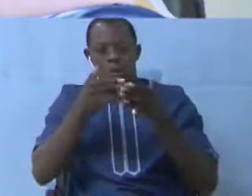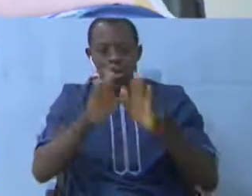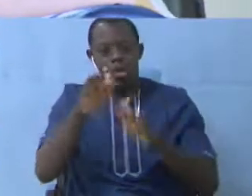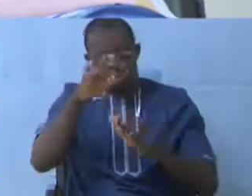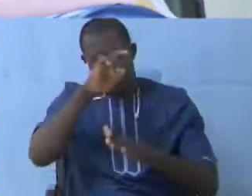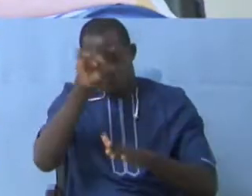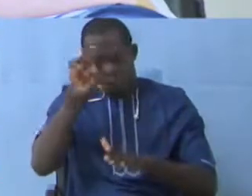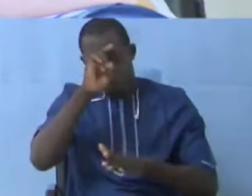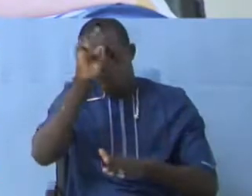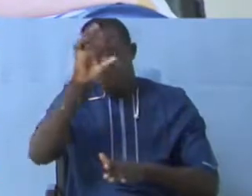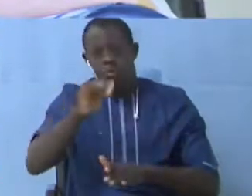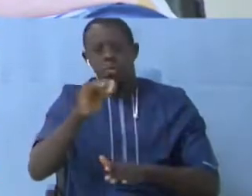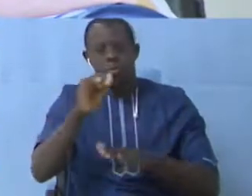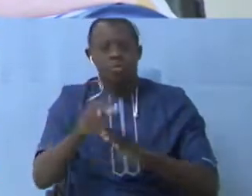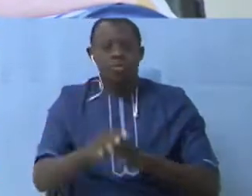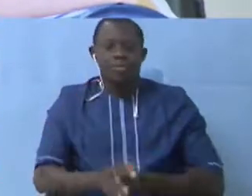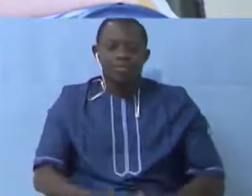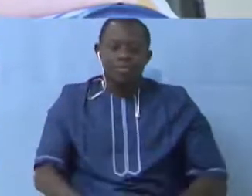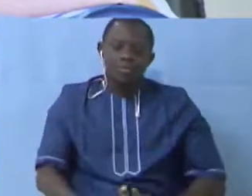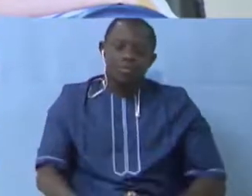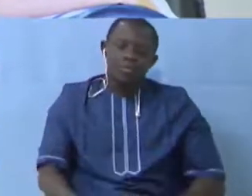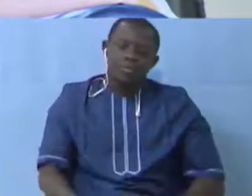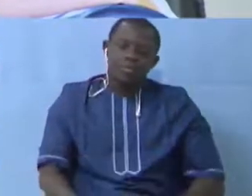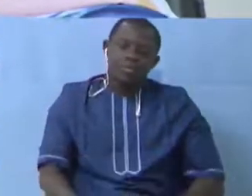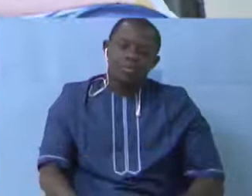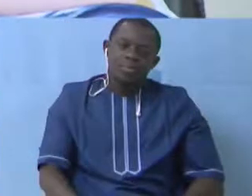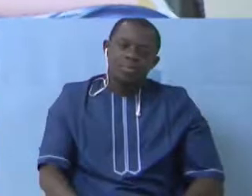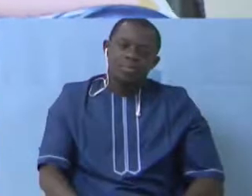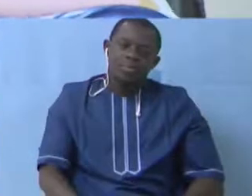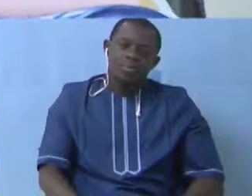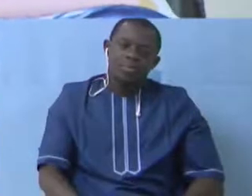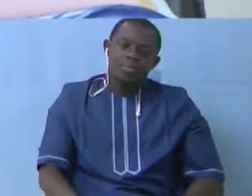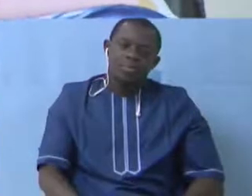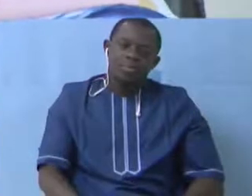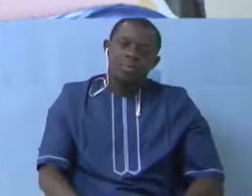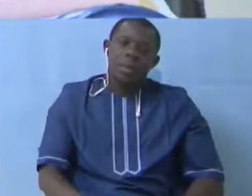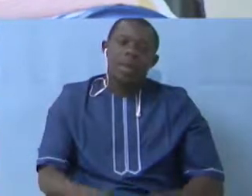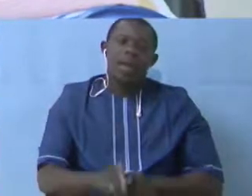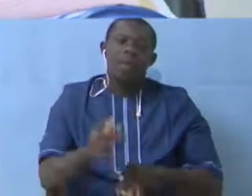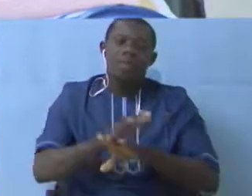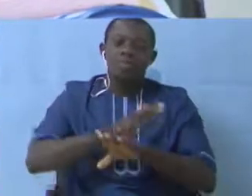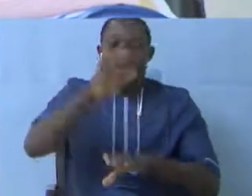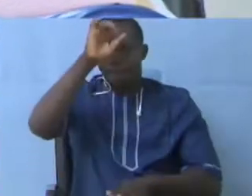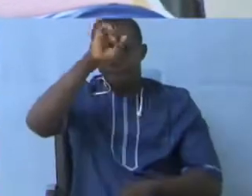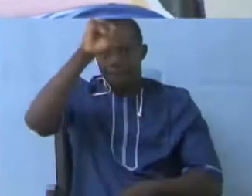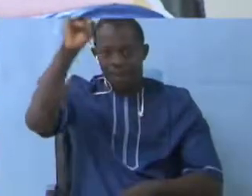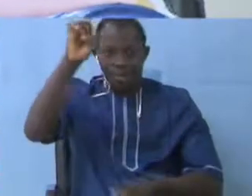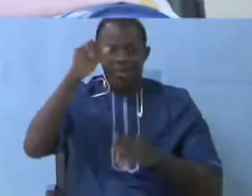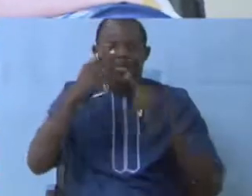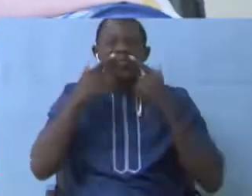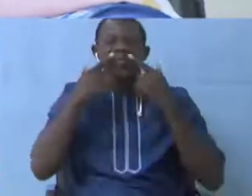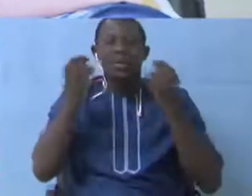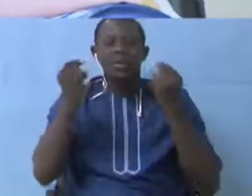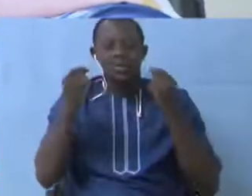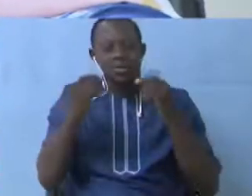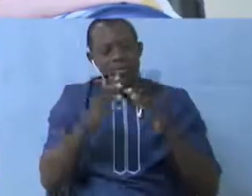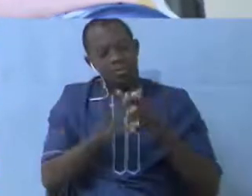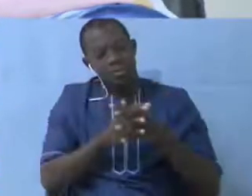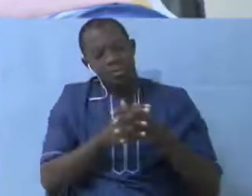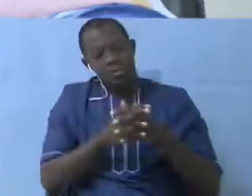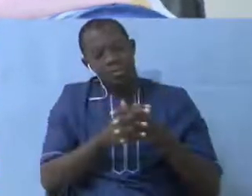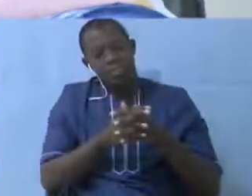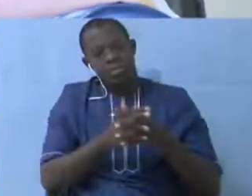ràññee nañ ko taxawaay yu am solo yi nga xam ne moom la jël. that the President of France ne ki nga xam ne moo di président bu